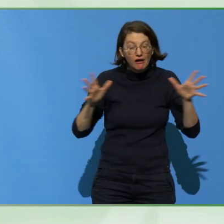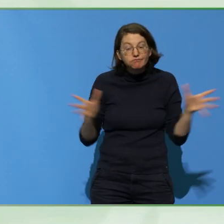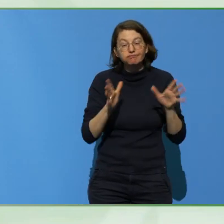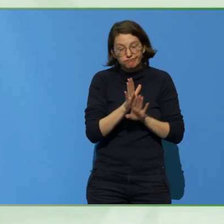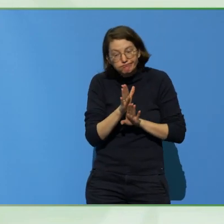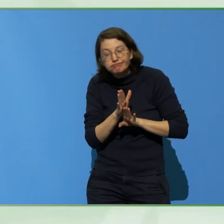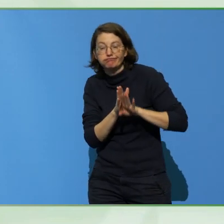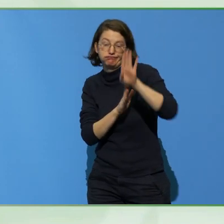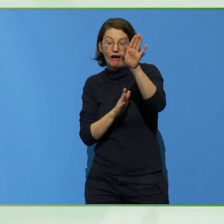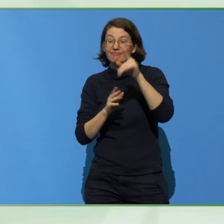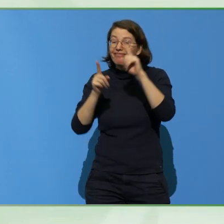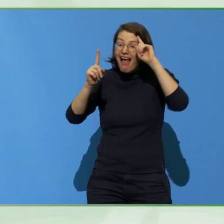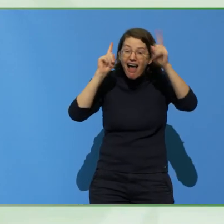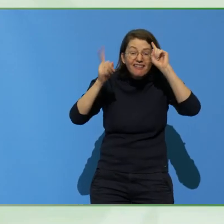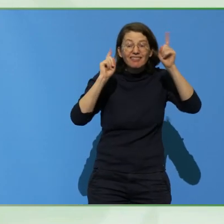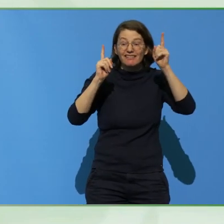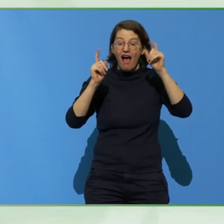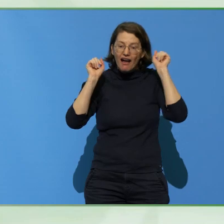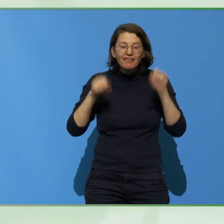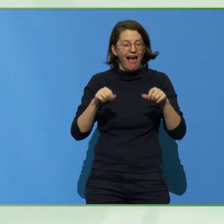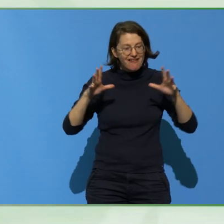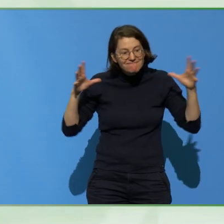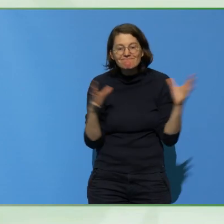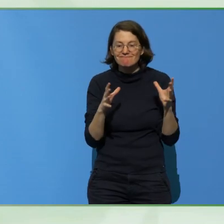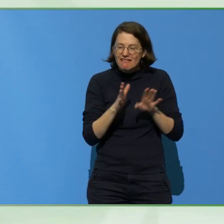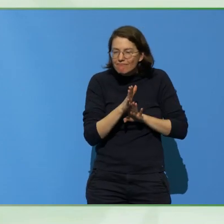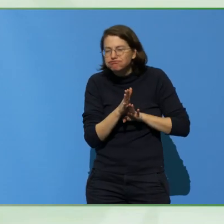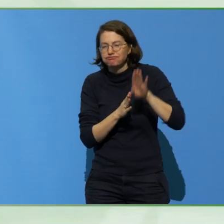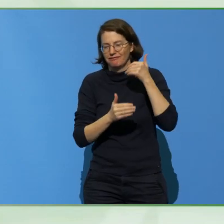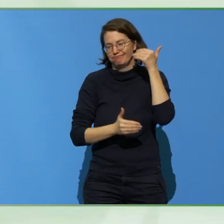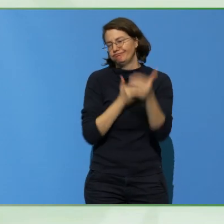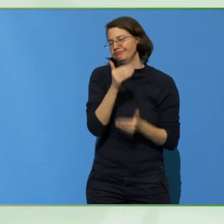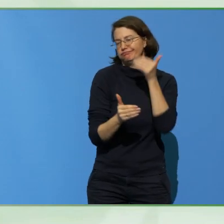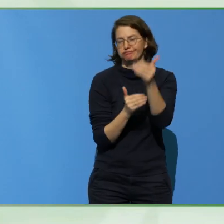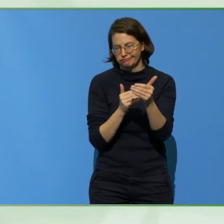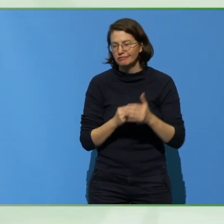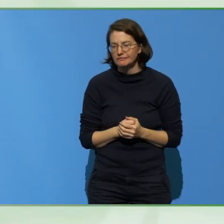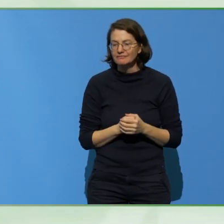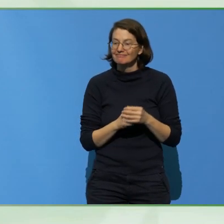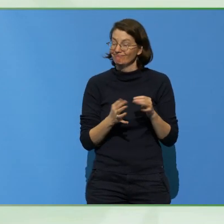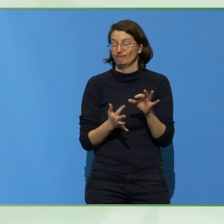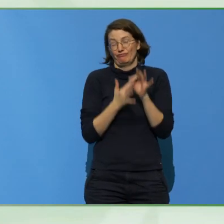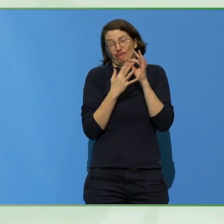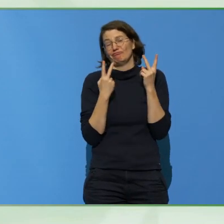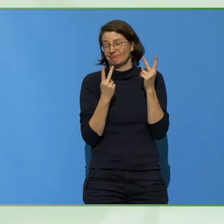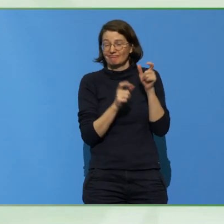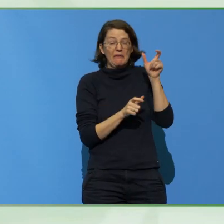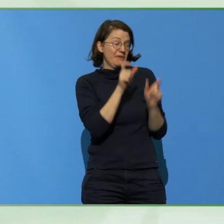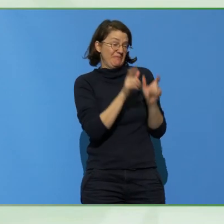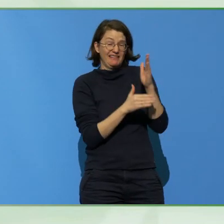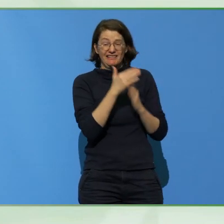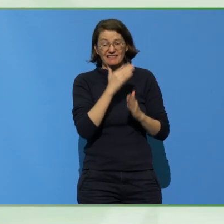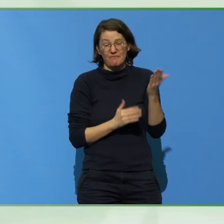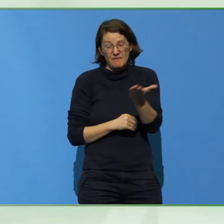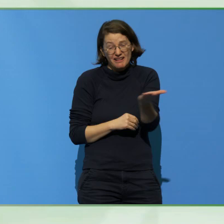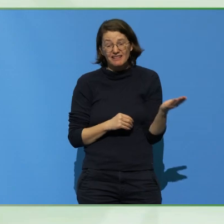who have their own great ideas. And because we have only 5 minutes left, I wanted to ask the audience first